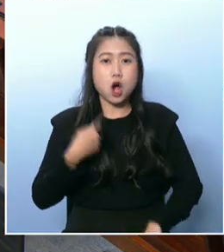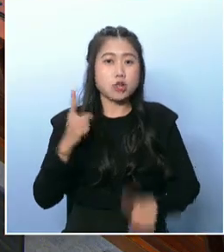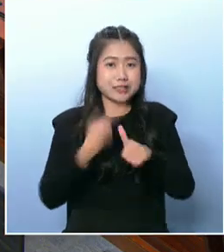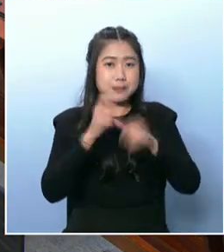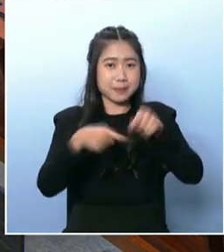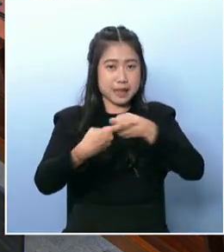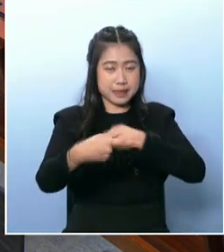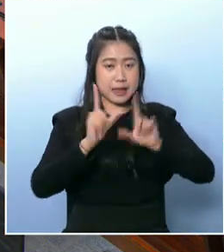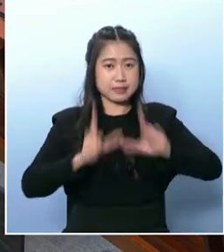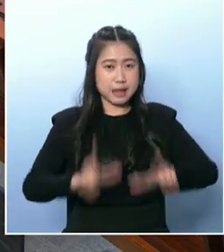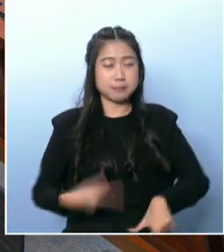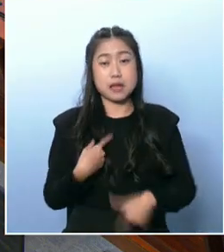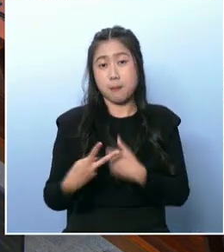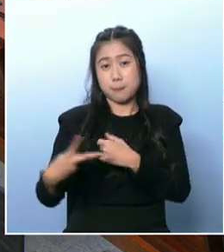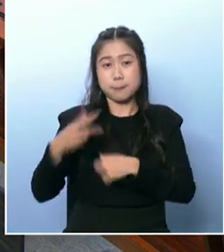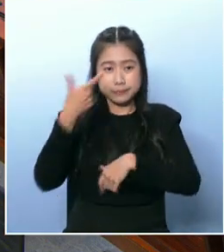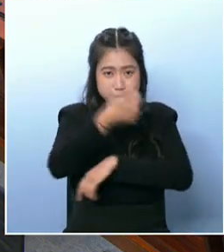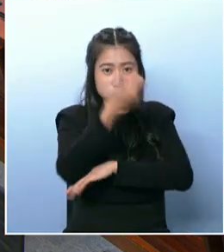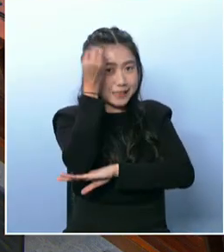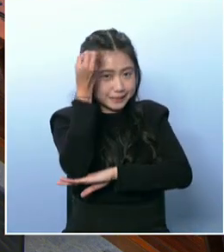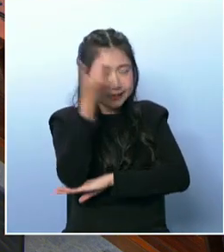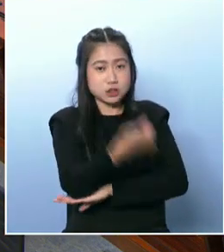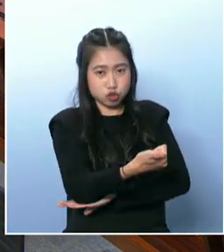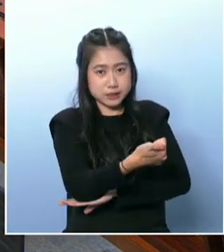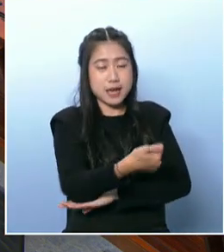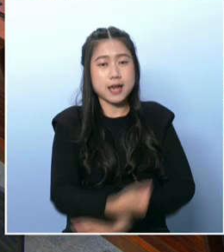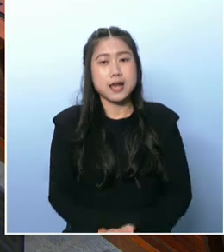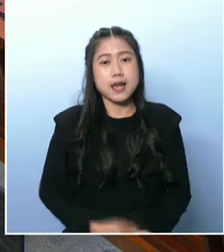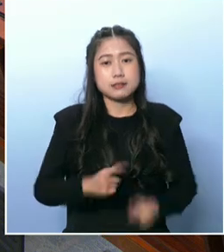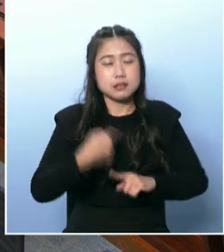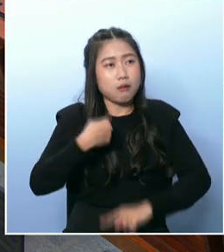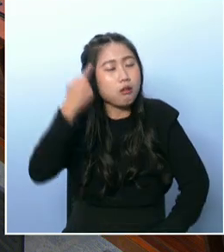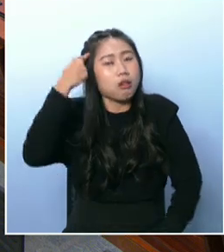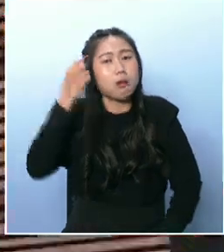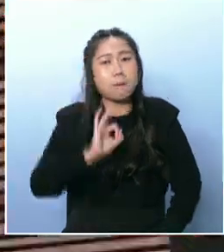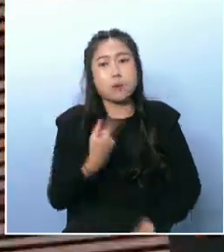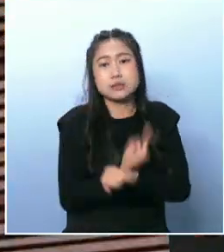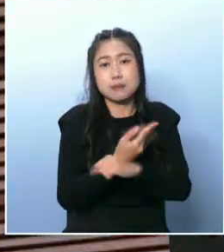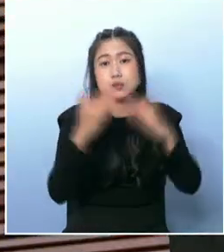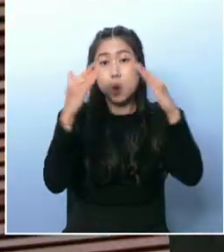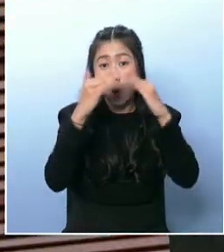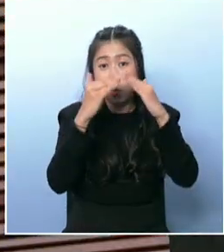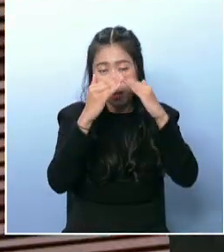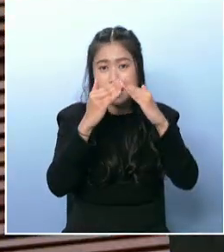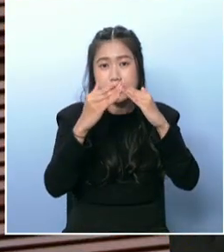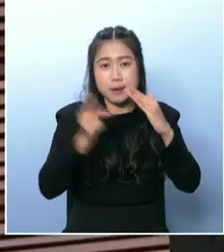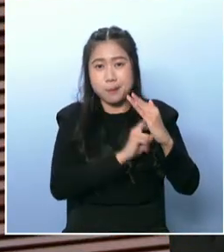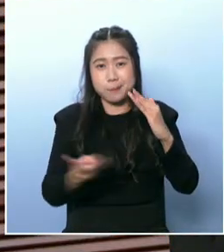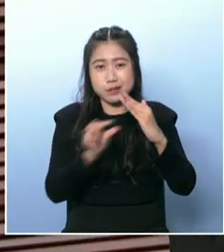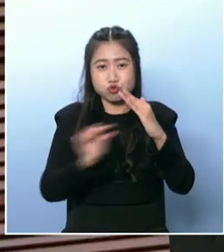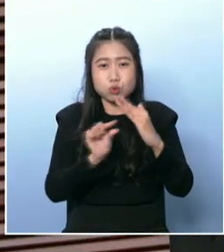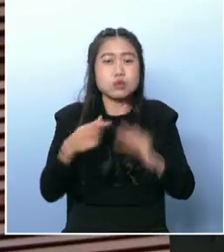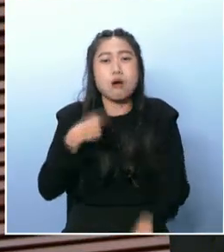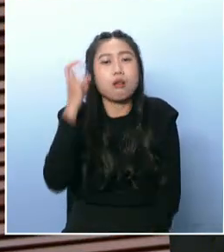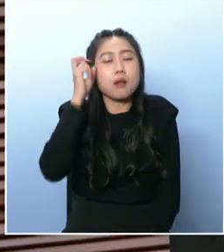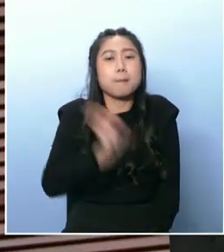Undersecretary, I'll take the first question. Thank you, Mr. Vincent Zhang. We haven't thought about make